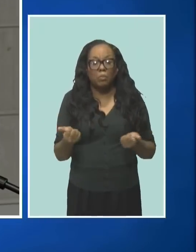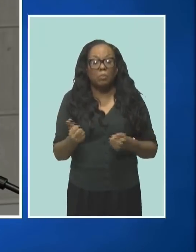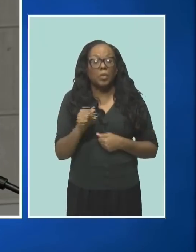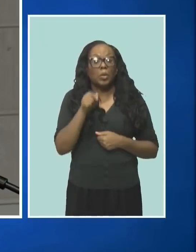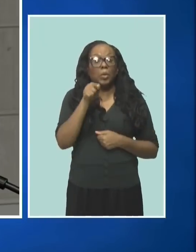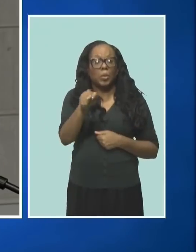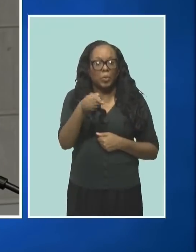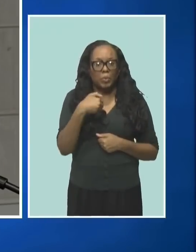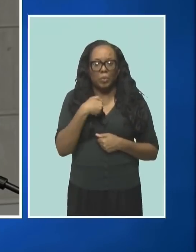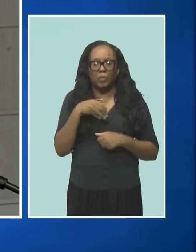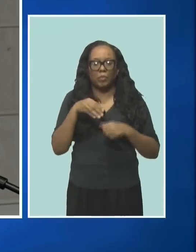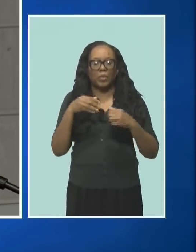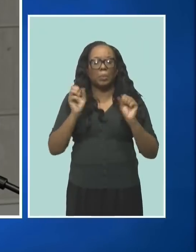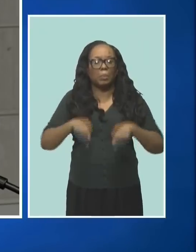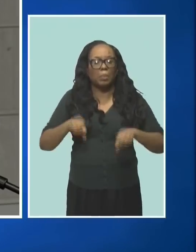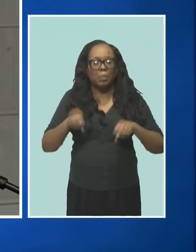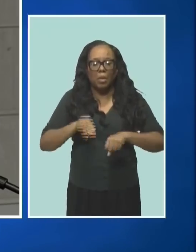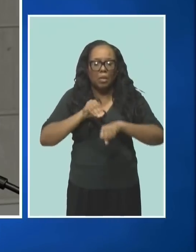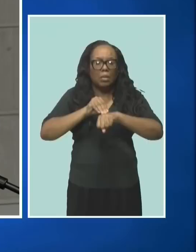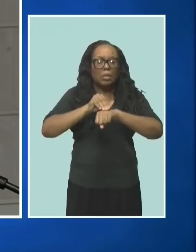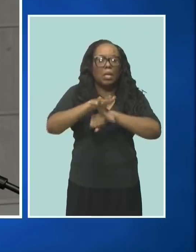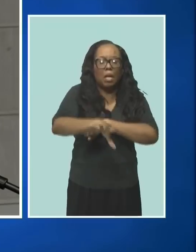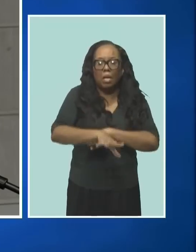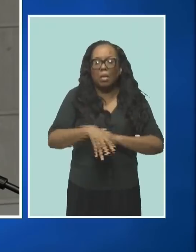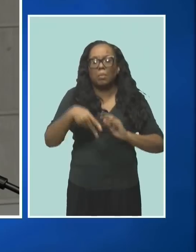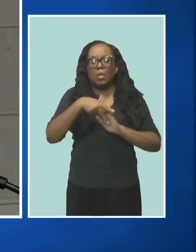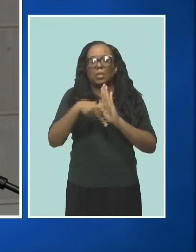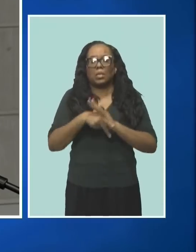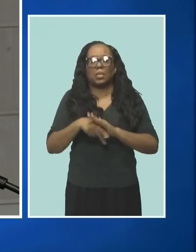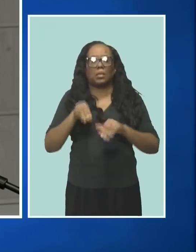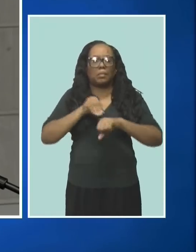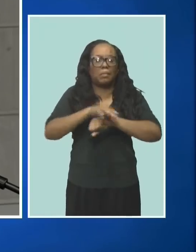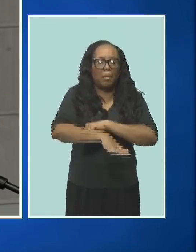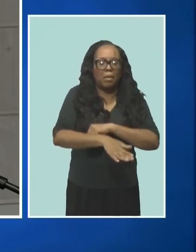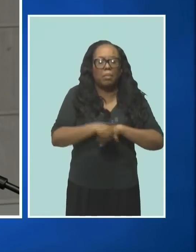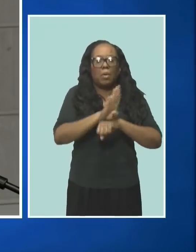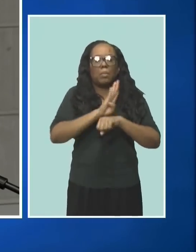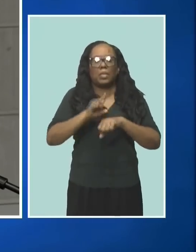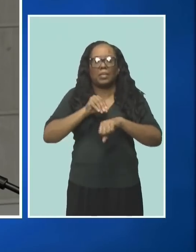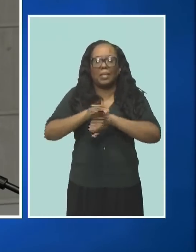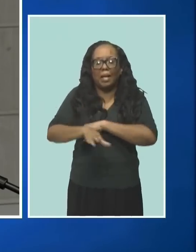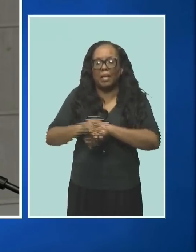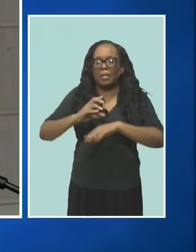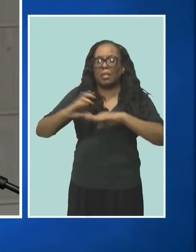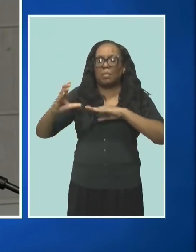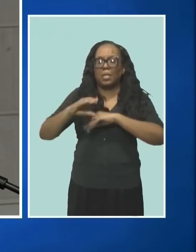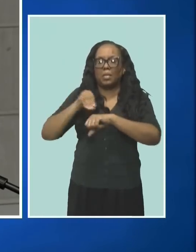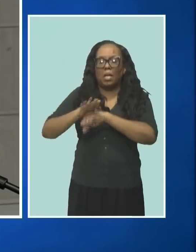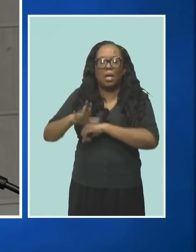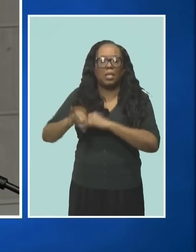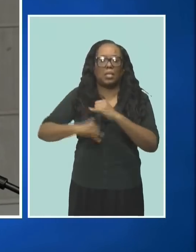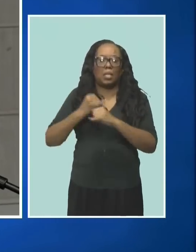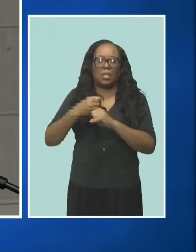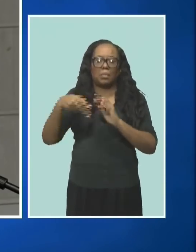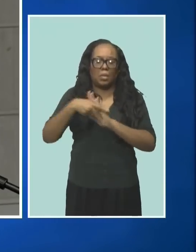influence national, regional, and international policy, transform industries, and usher in